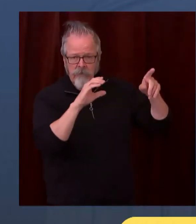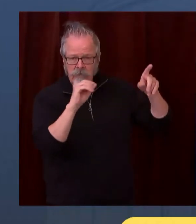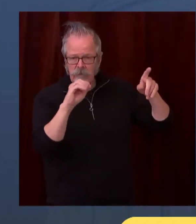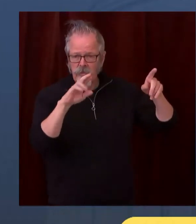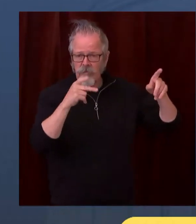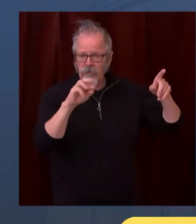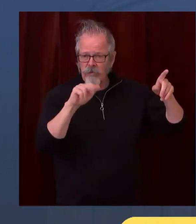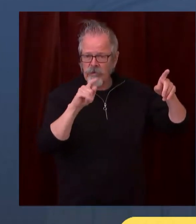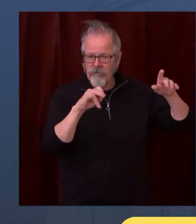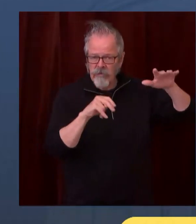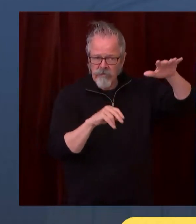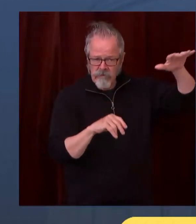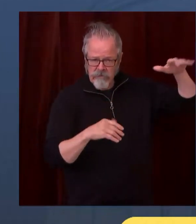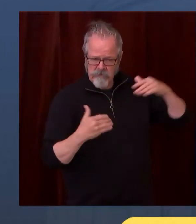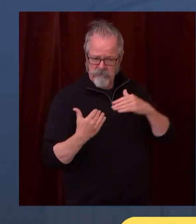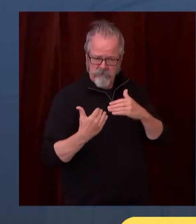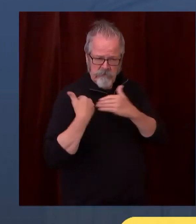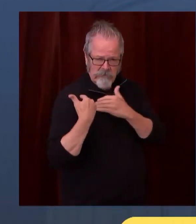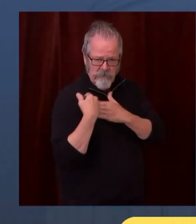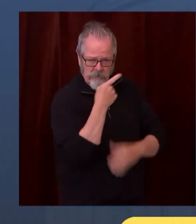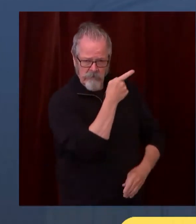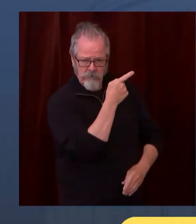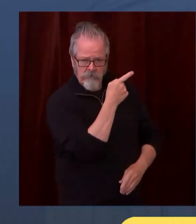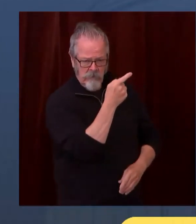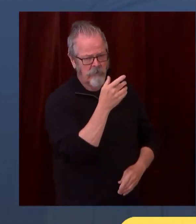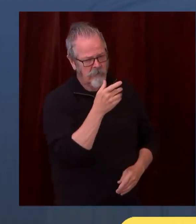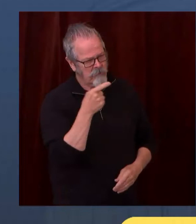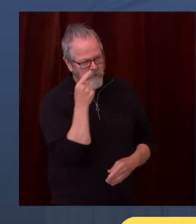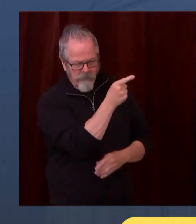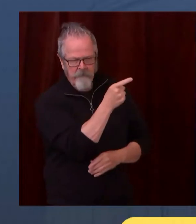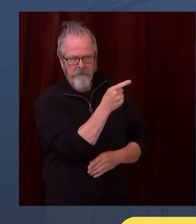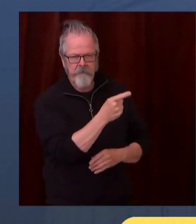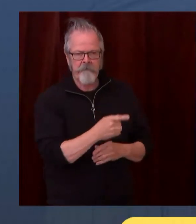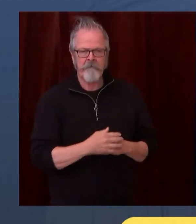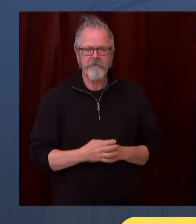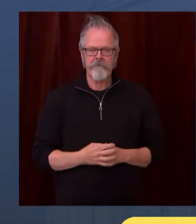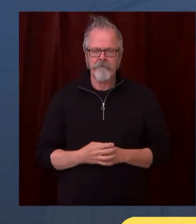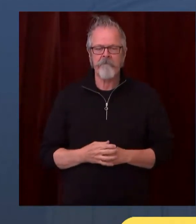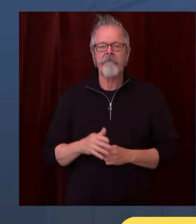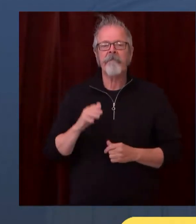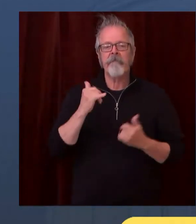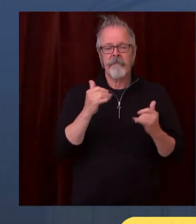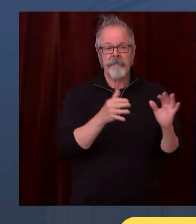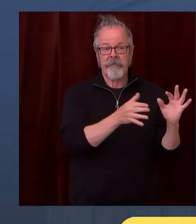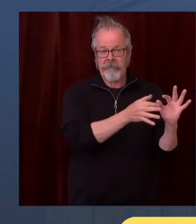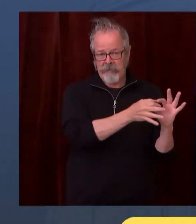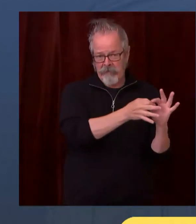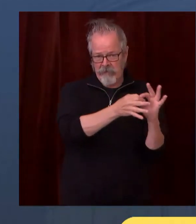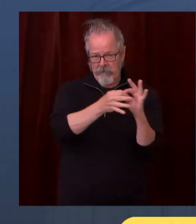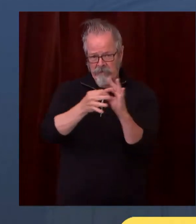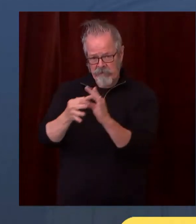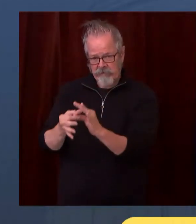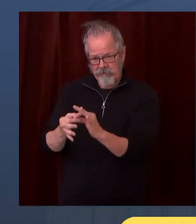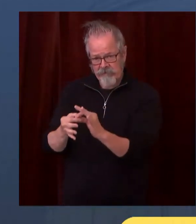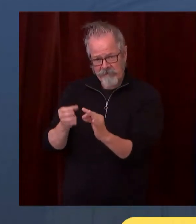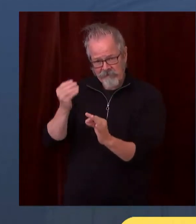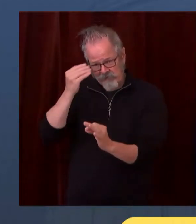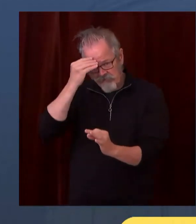To that end, concurrently, the Department of Health yesterday issued an order to Gebbers Farms in Okanagan